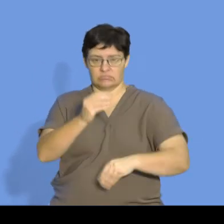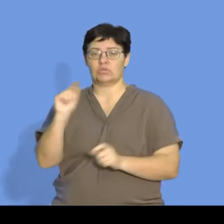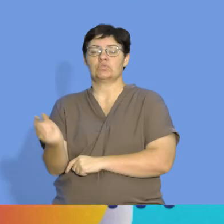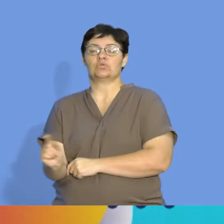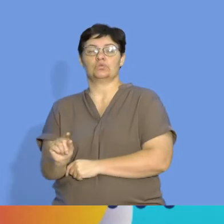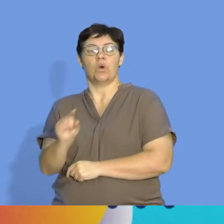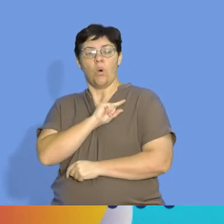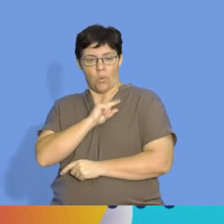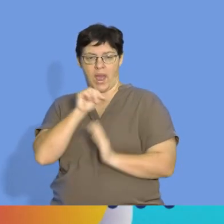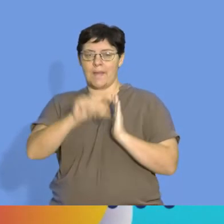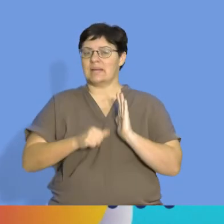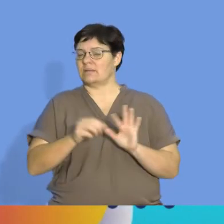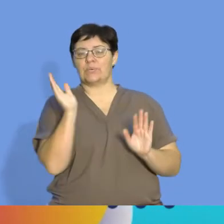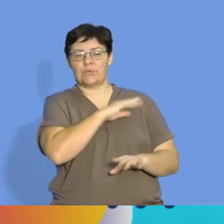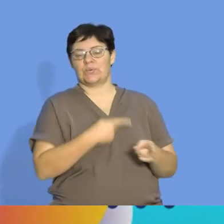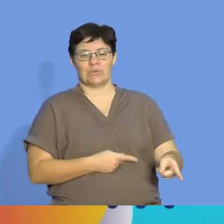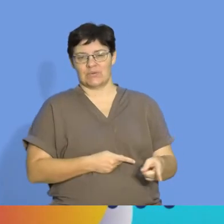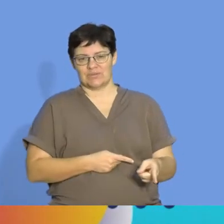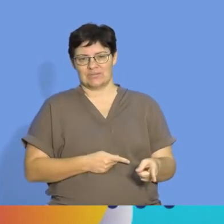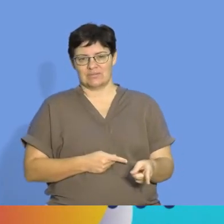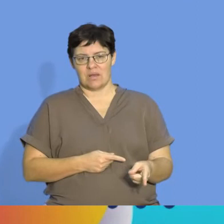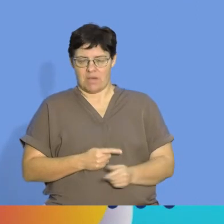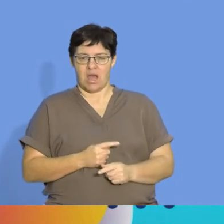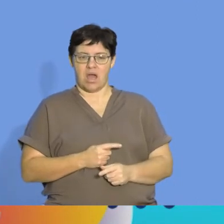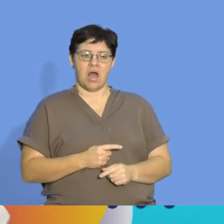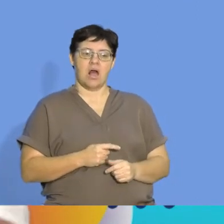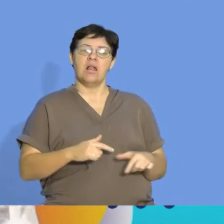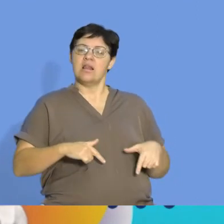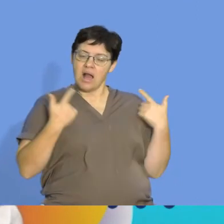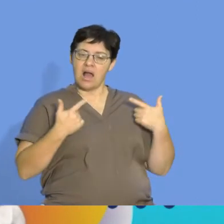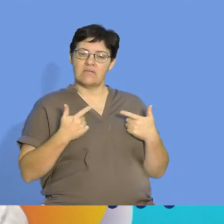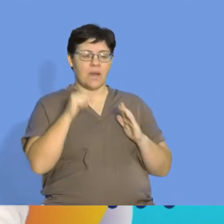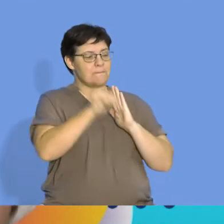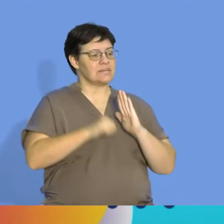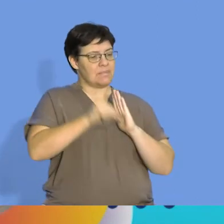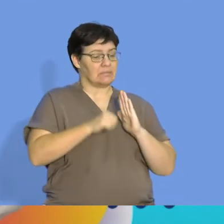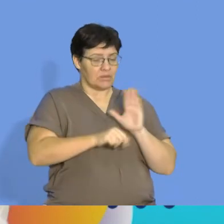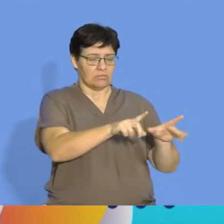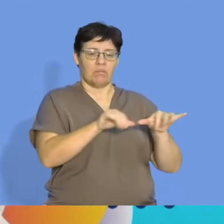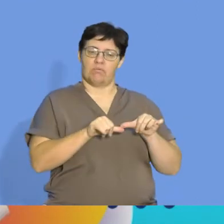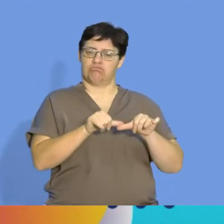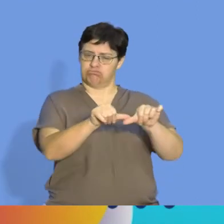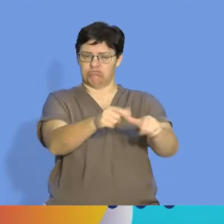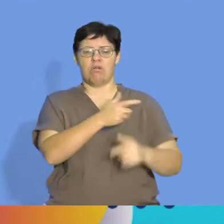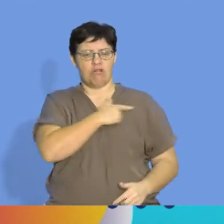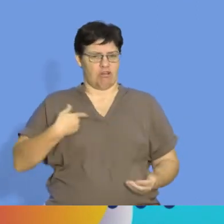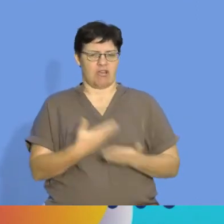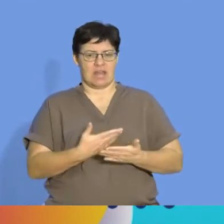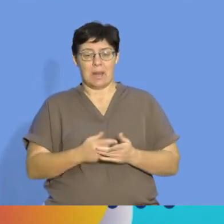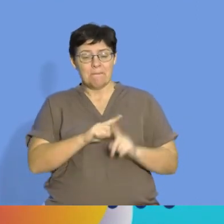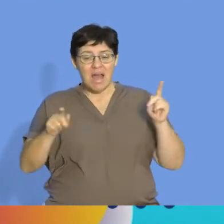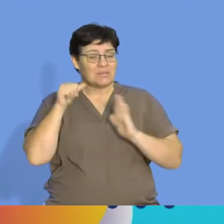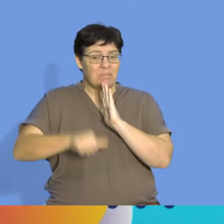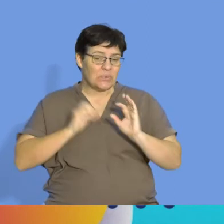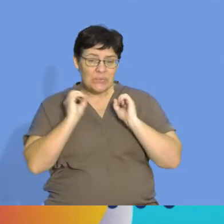equipment and the equipment is reaching the end of its useful life, it would mean you'd have to replace equipment. And